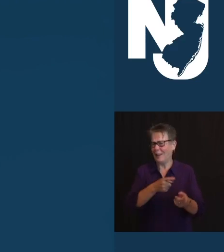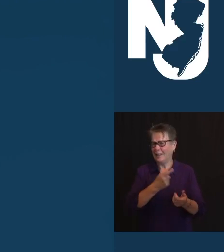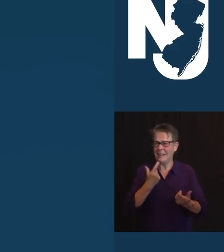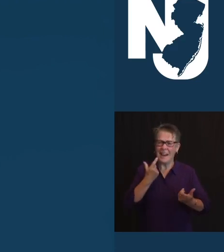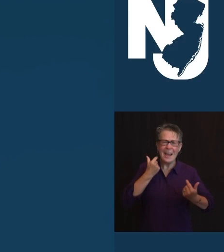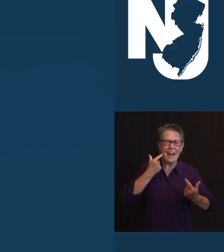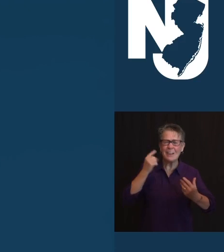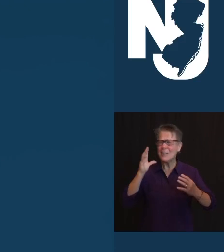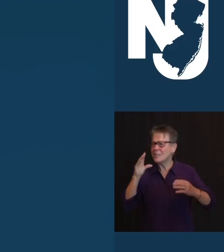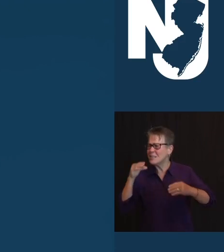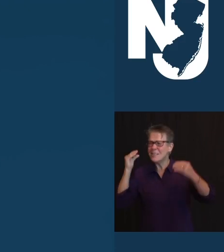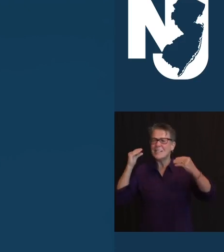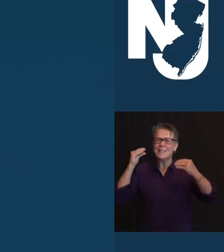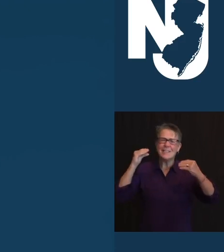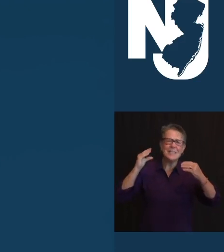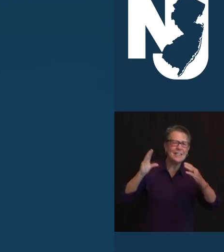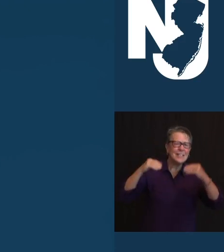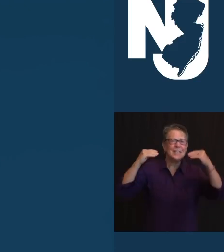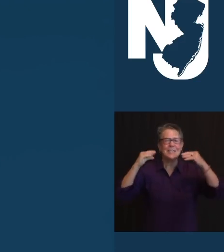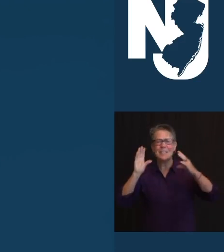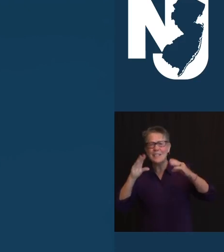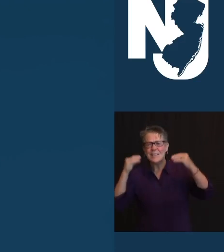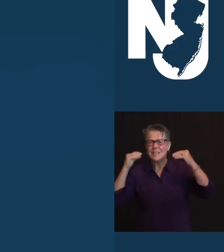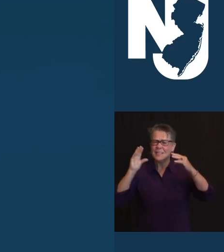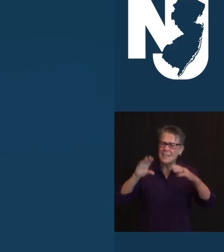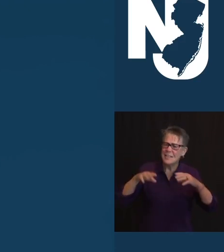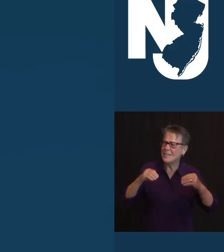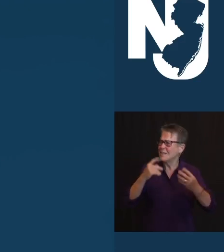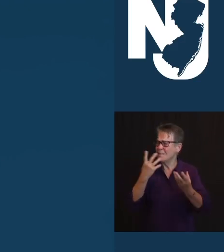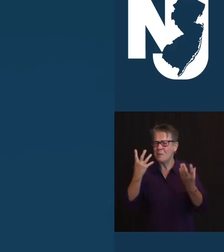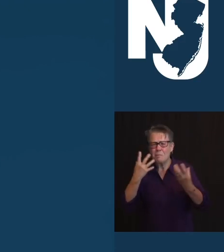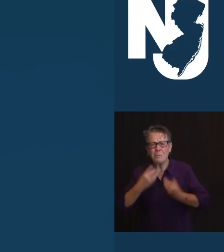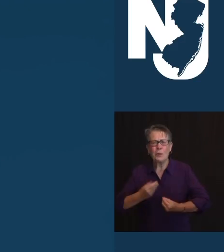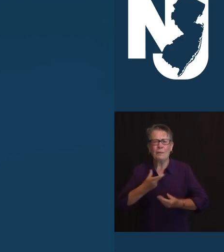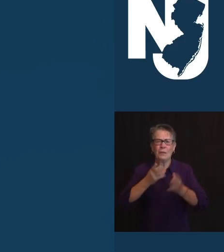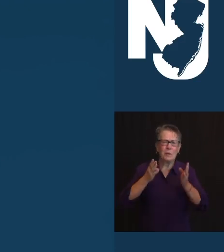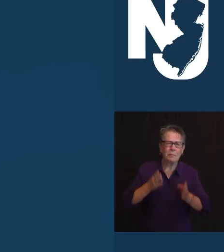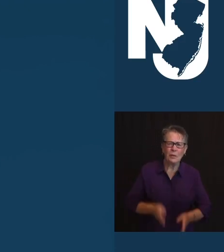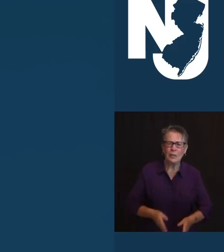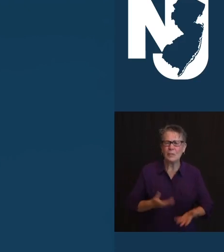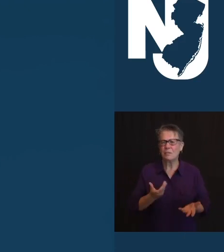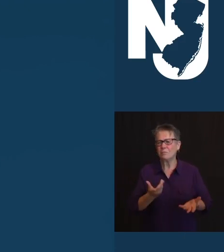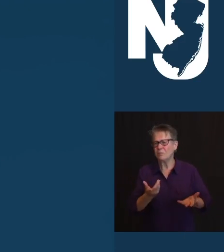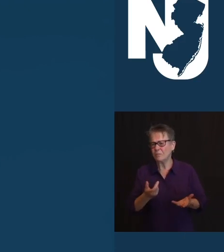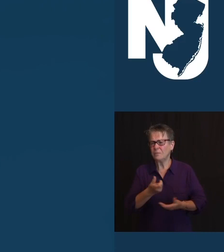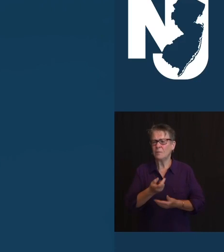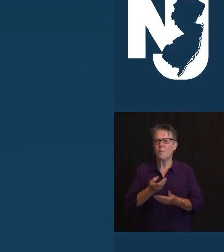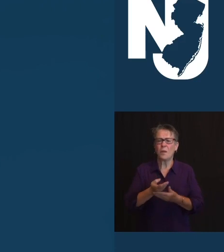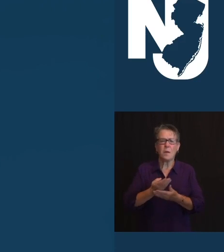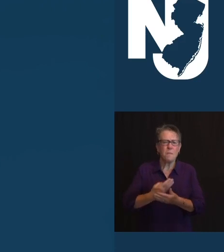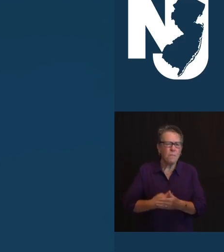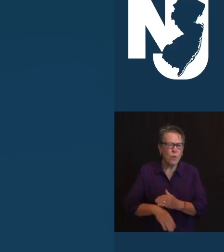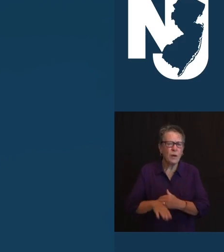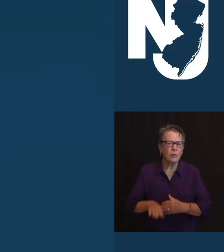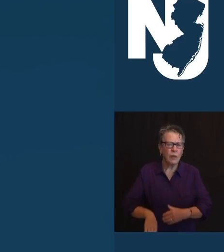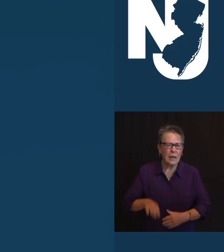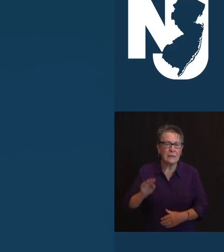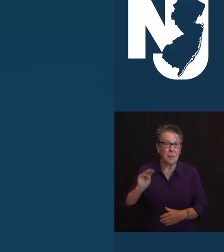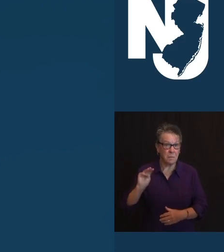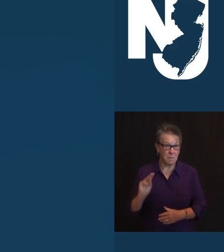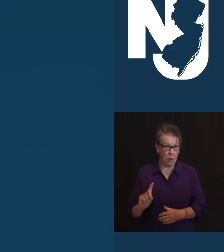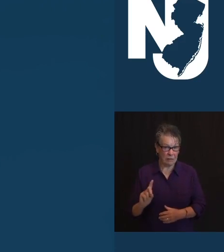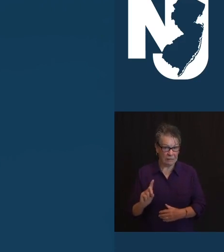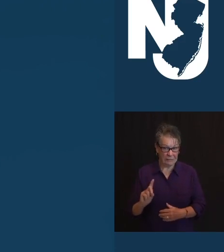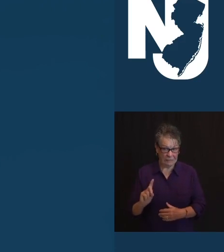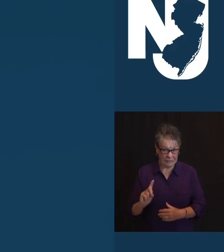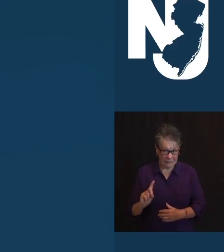we started this 6 months ago. Look at that shot. She was born and raised in Maryland, graduated from Duke University. Think about that for a